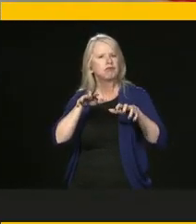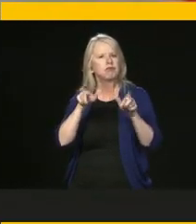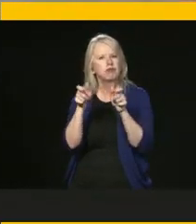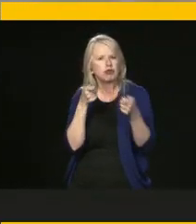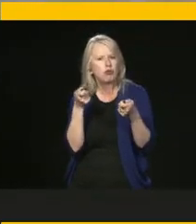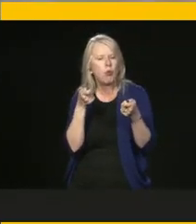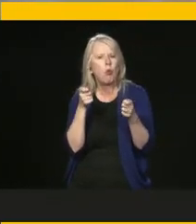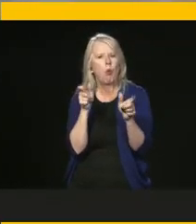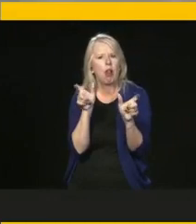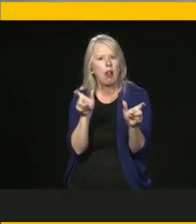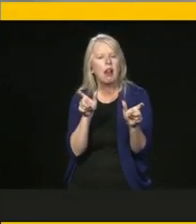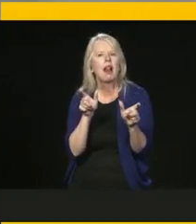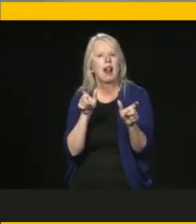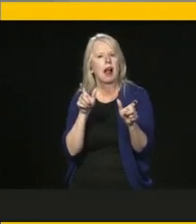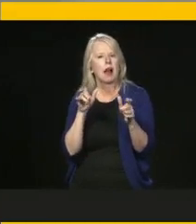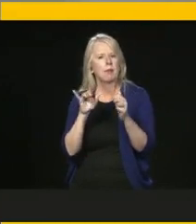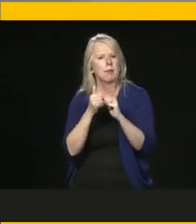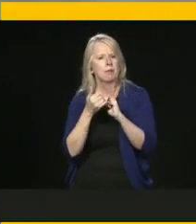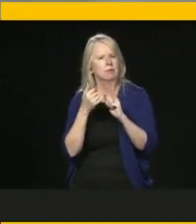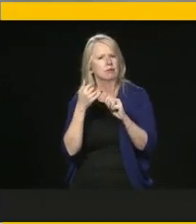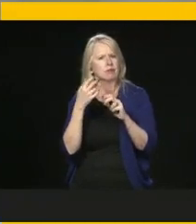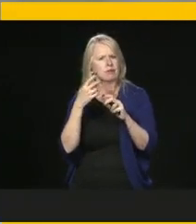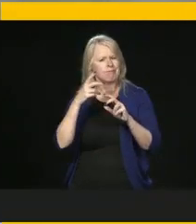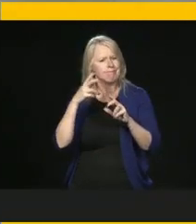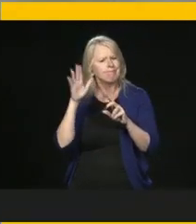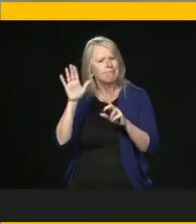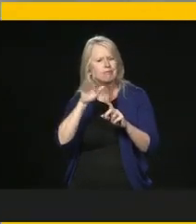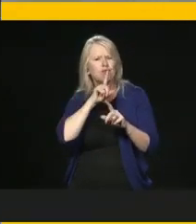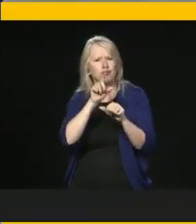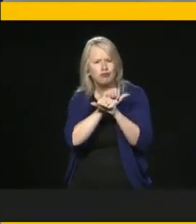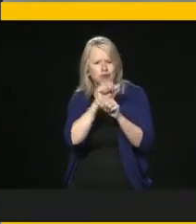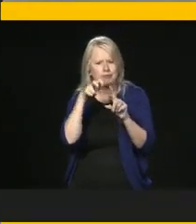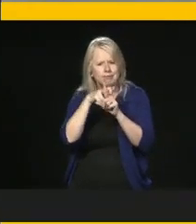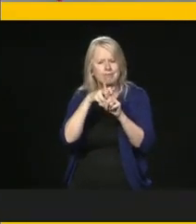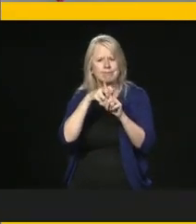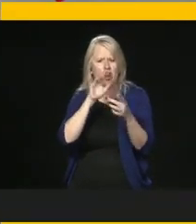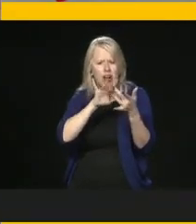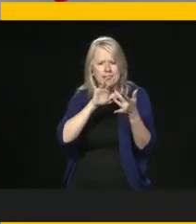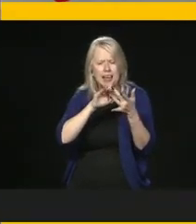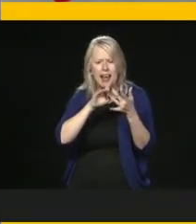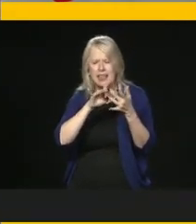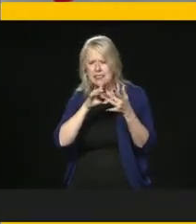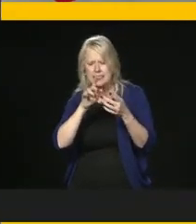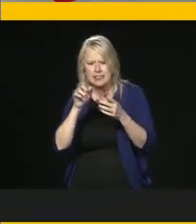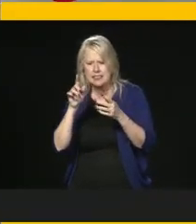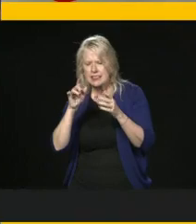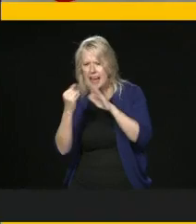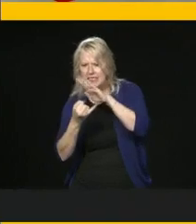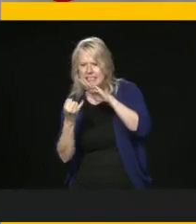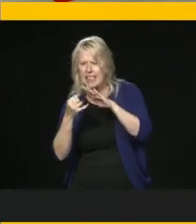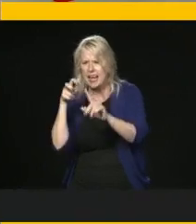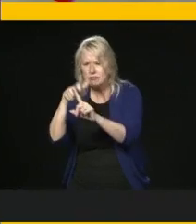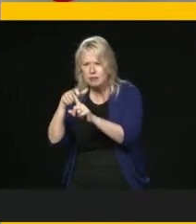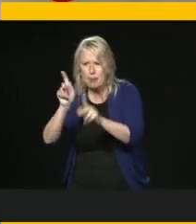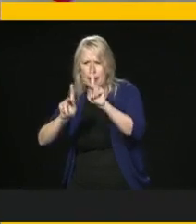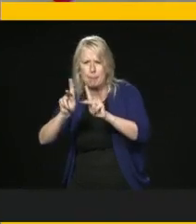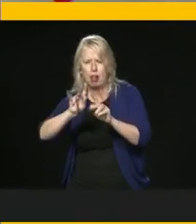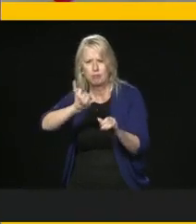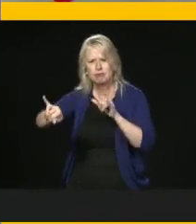kind of detective work, the contact tracing and strictly isolating people. You know, in Singapore, they've recruited police